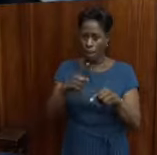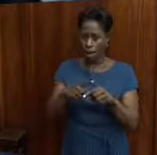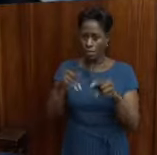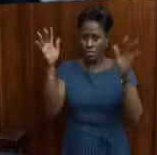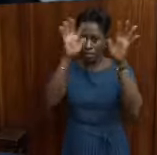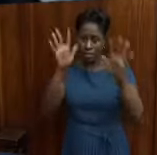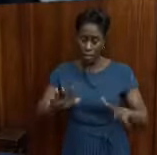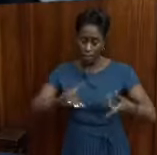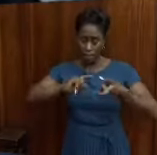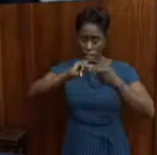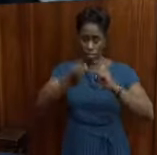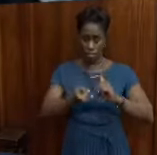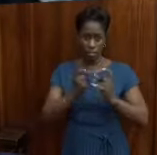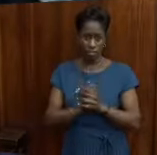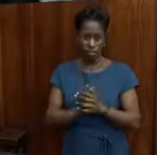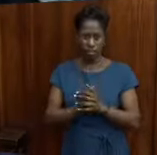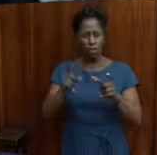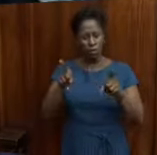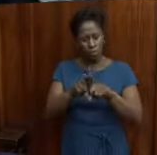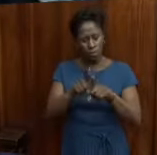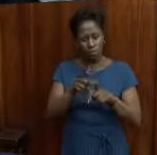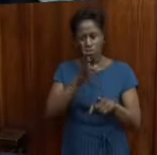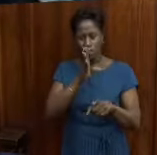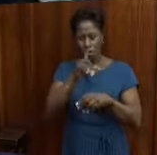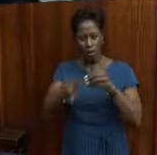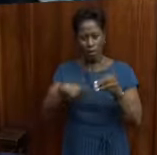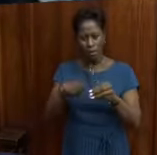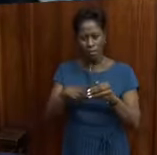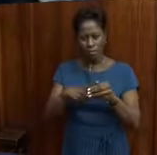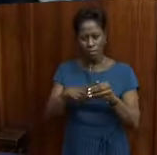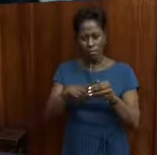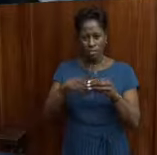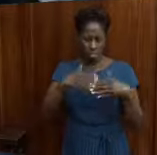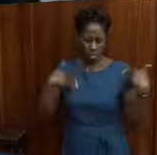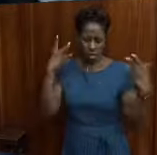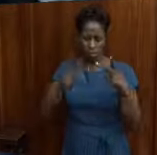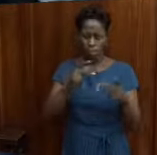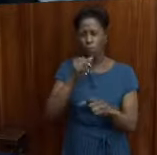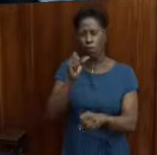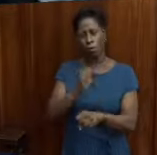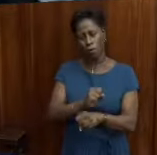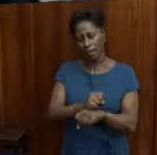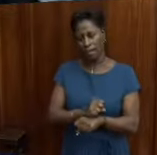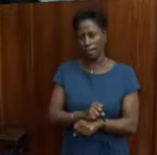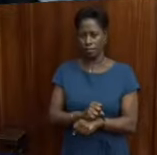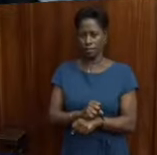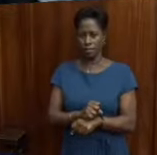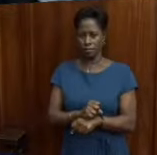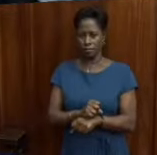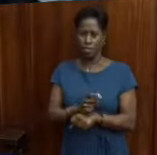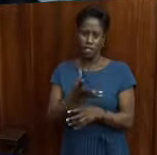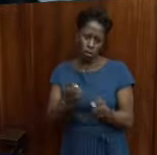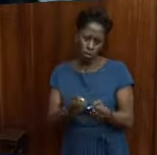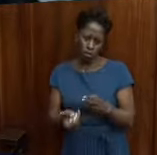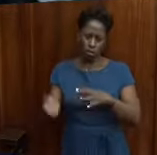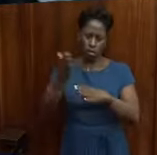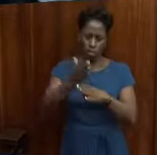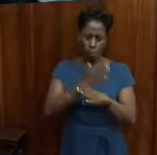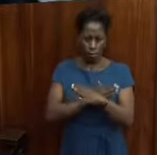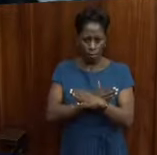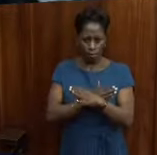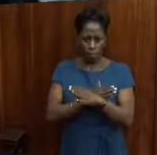reducing high levels of unemployment, especially among the youth. 5, enhancing citizen security.